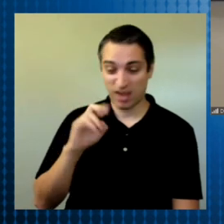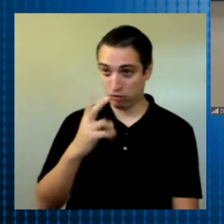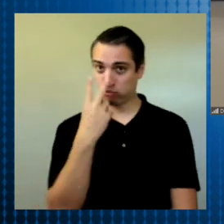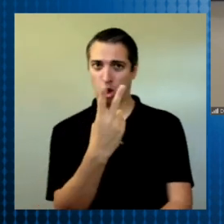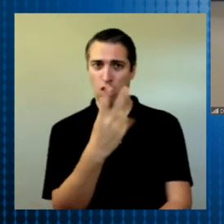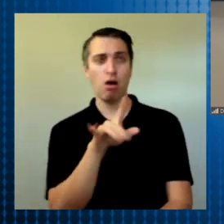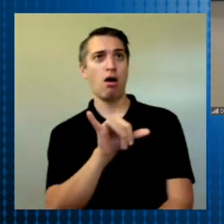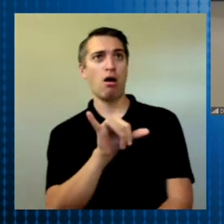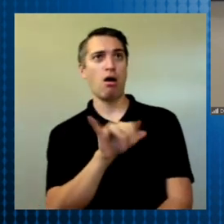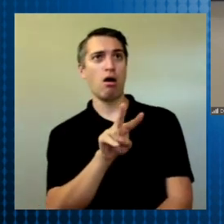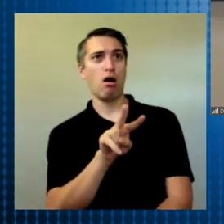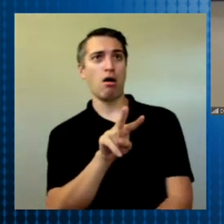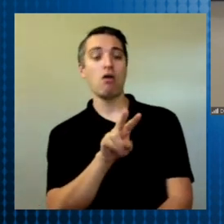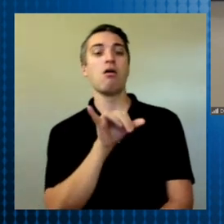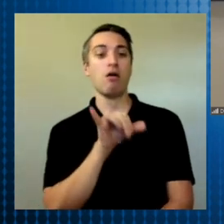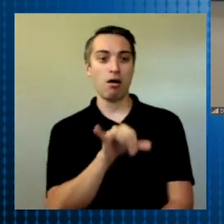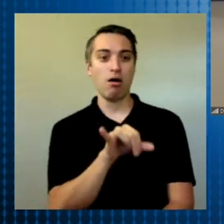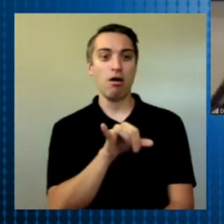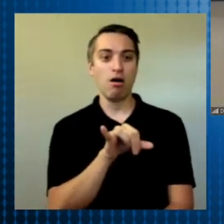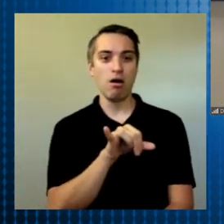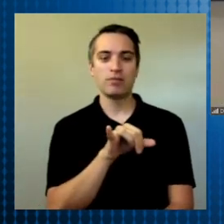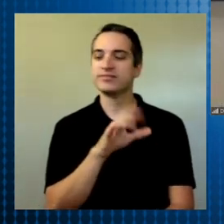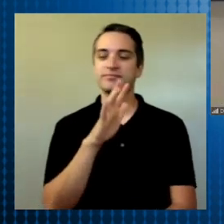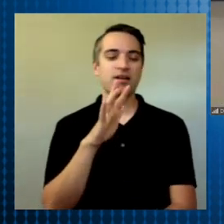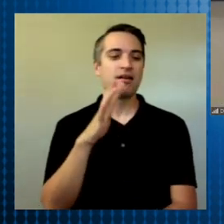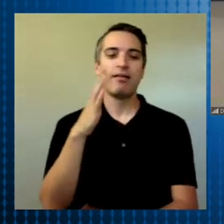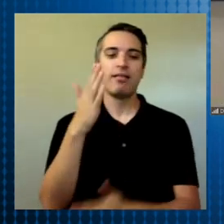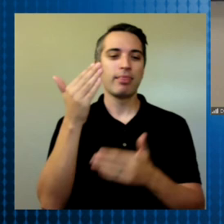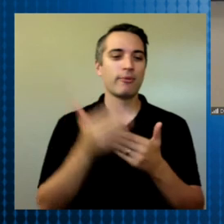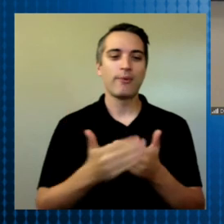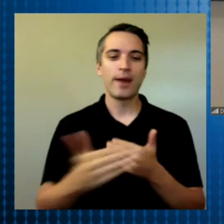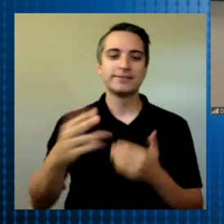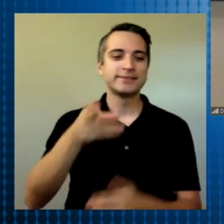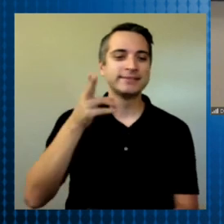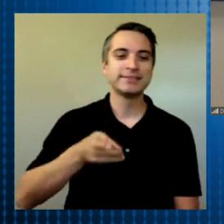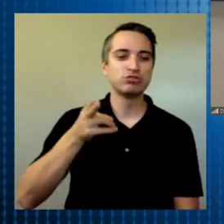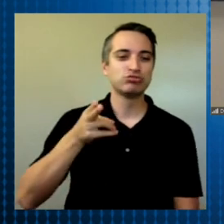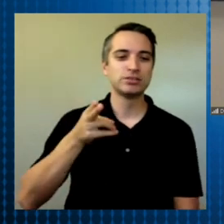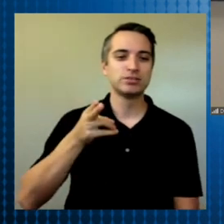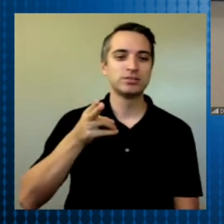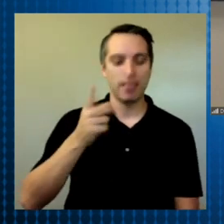And the rest is history for Usher. They put the work in. But my favorite one is this white